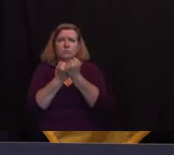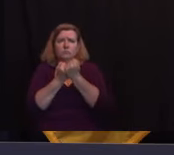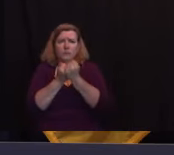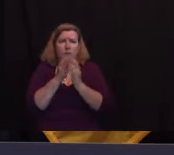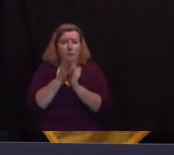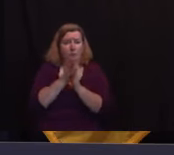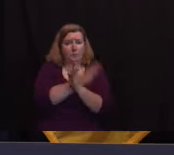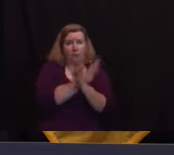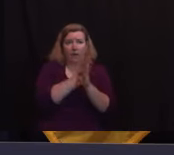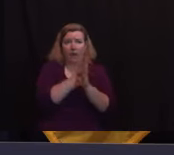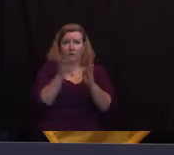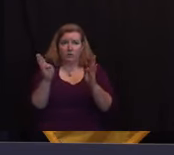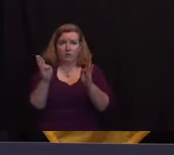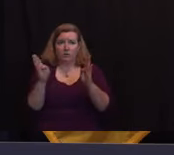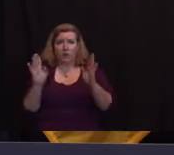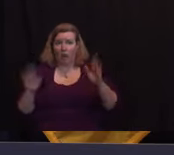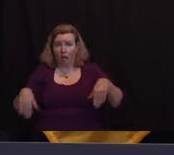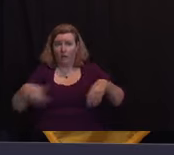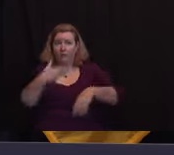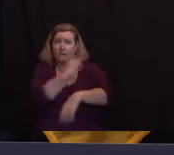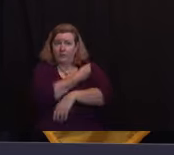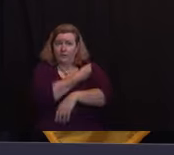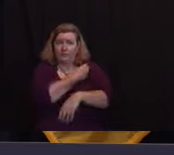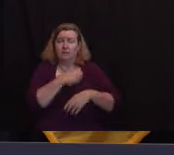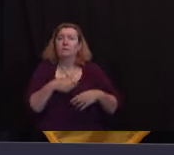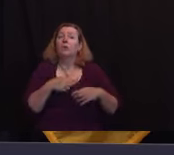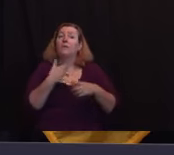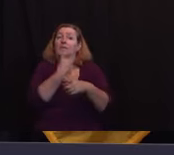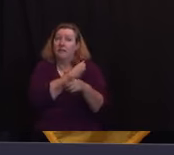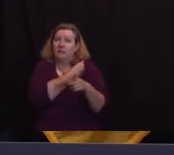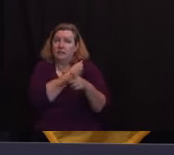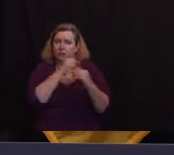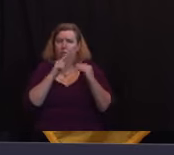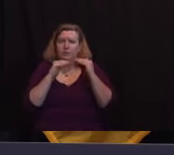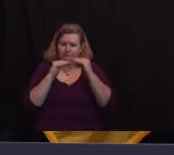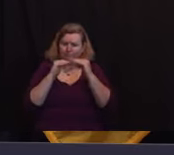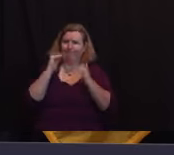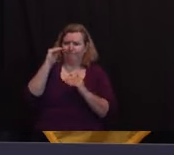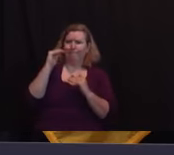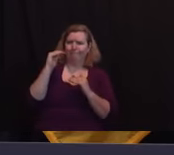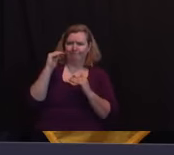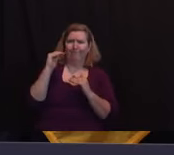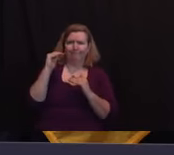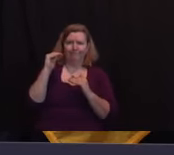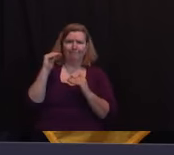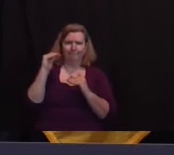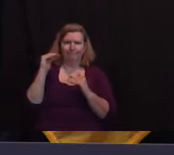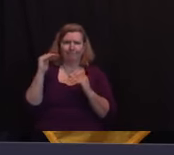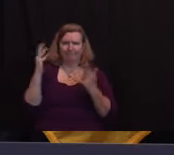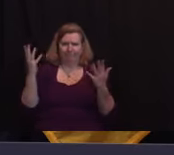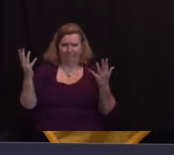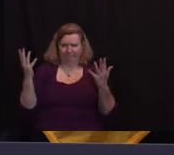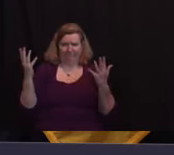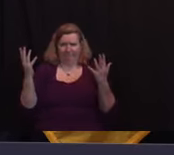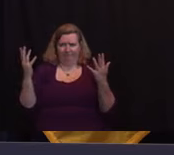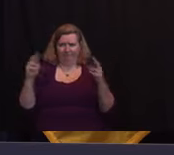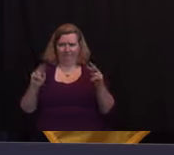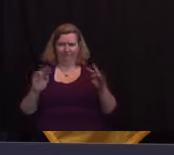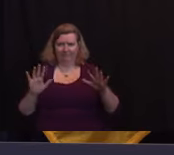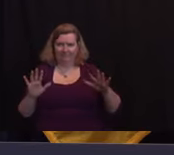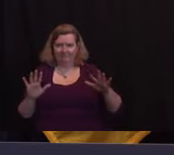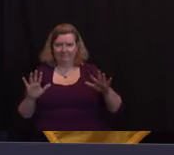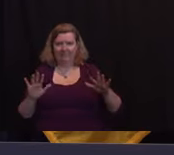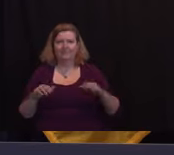unvaccinated. What I don't think we have yet, although we've committed to making the dashboard more robust in this particular